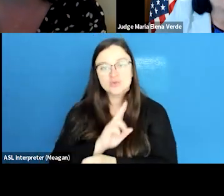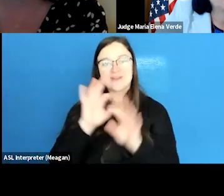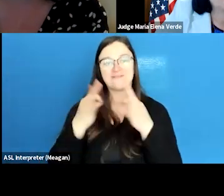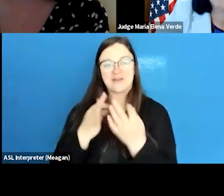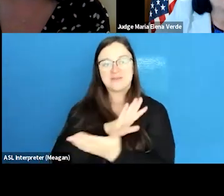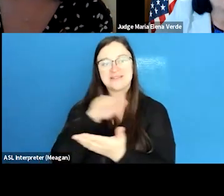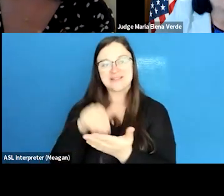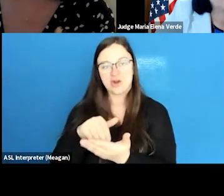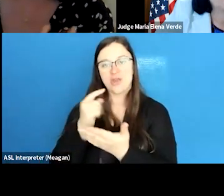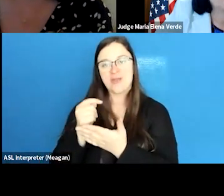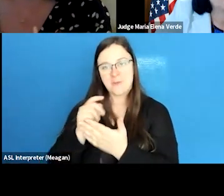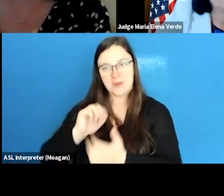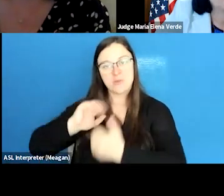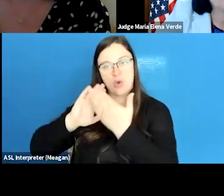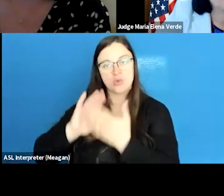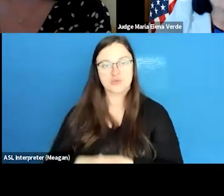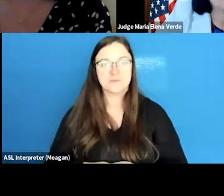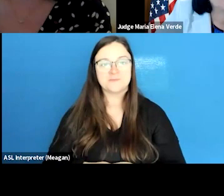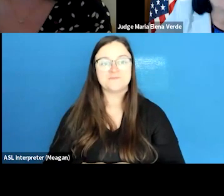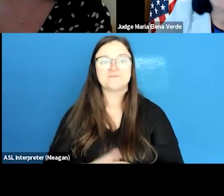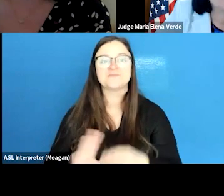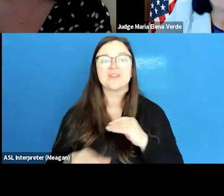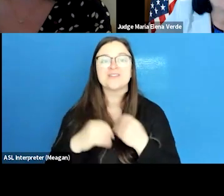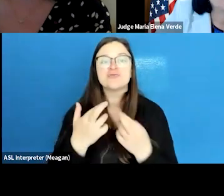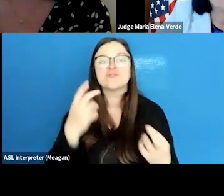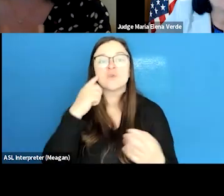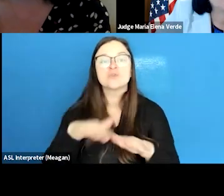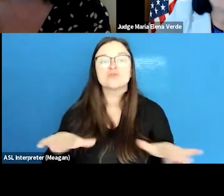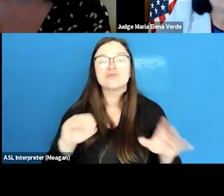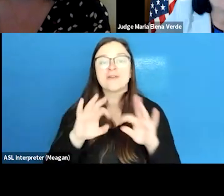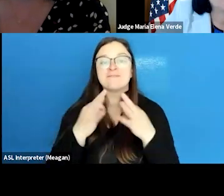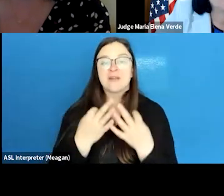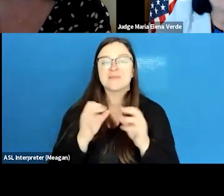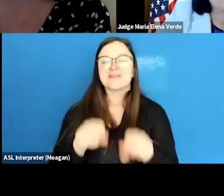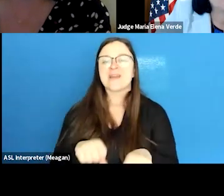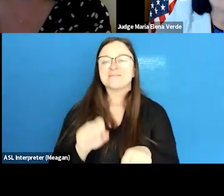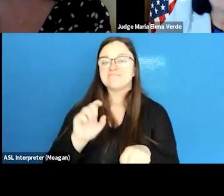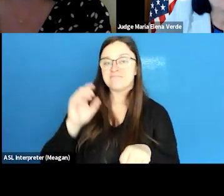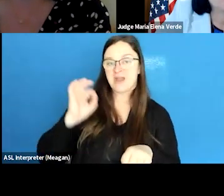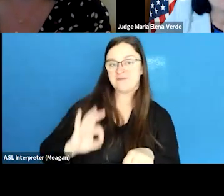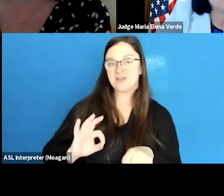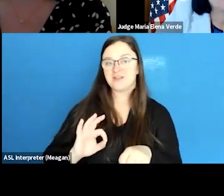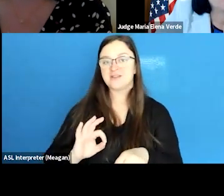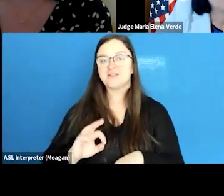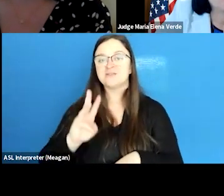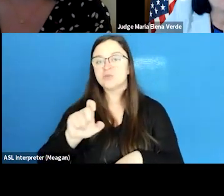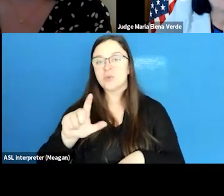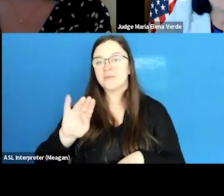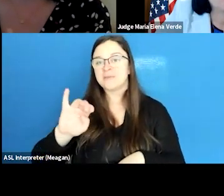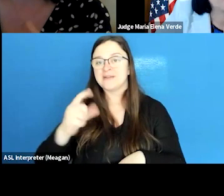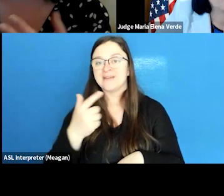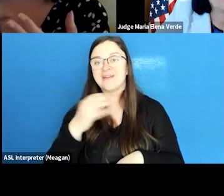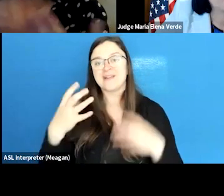approaches. And additional resources for children and family members can only benefit the well-being and health of a family as a